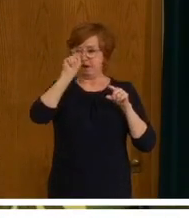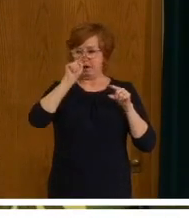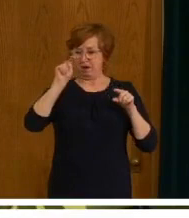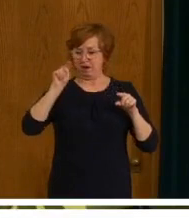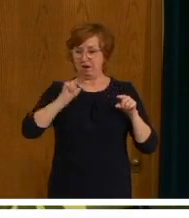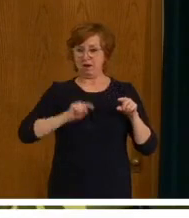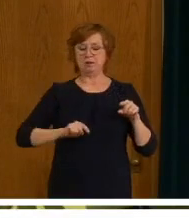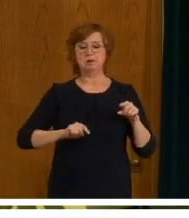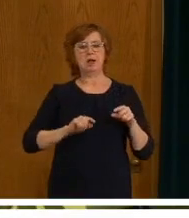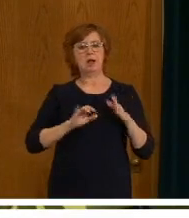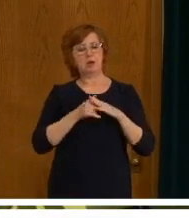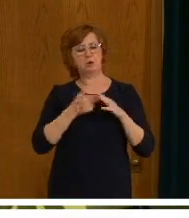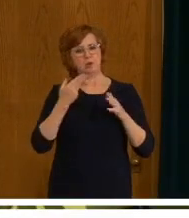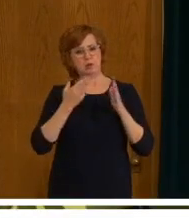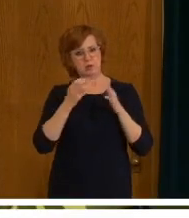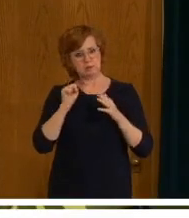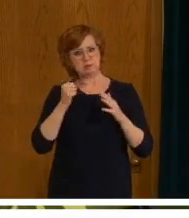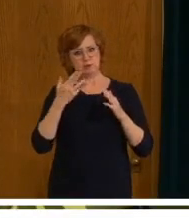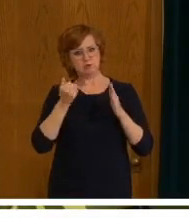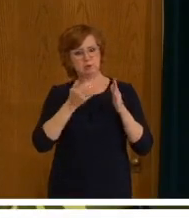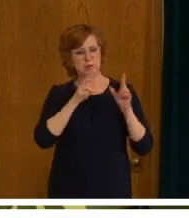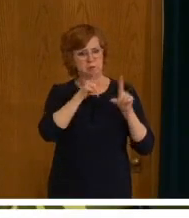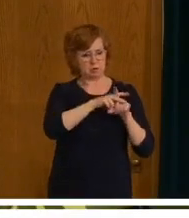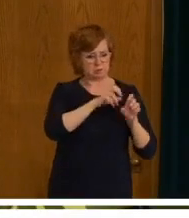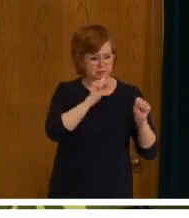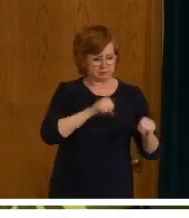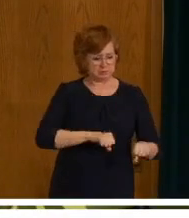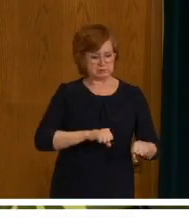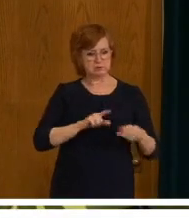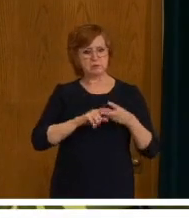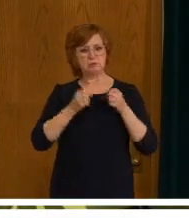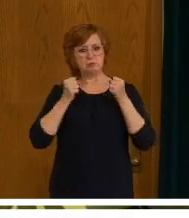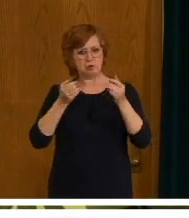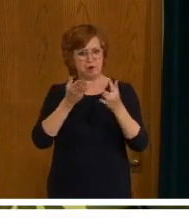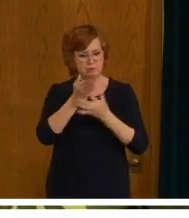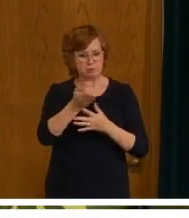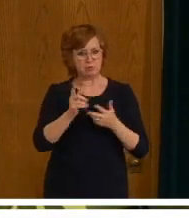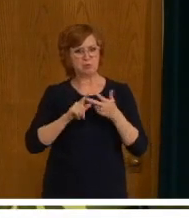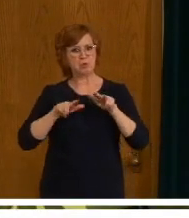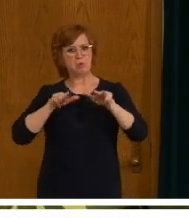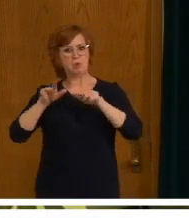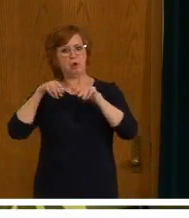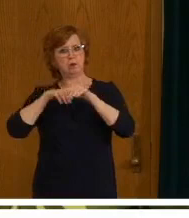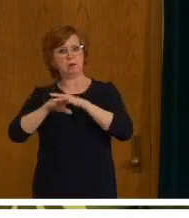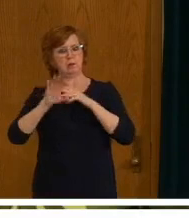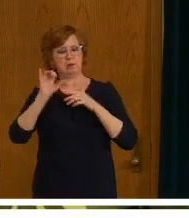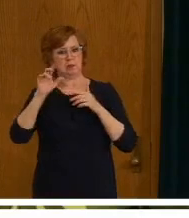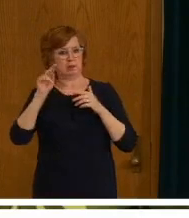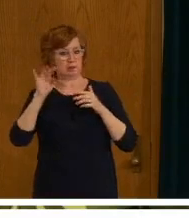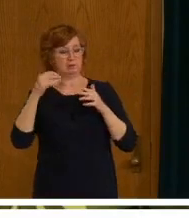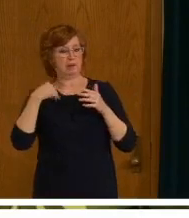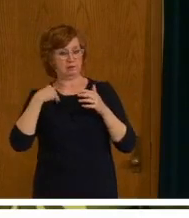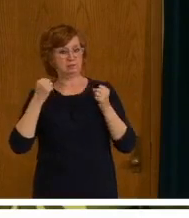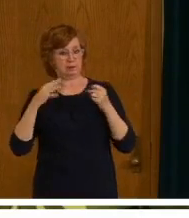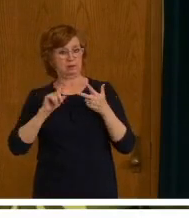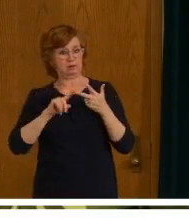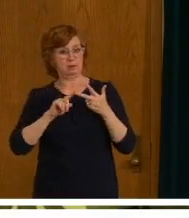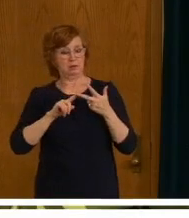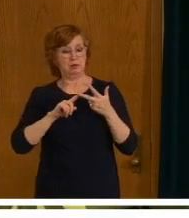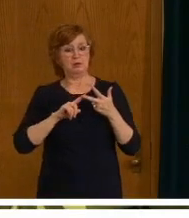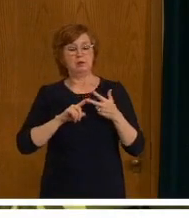system, ultimately through the drive-thrus that we have seen, as well as walk-throughs in many communities as well, walk-through